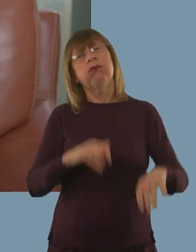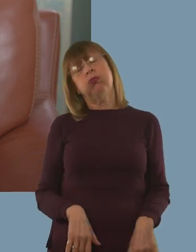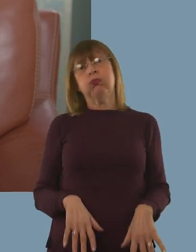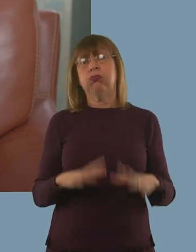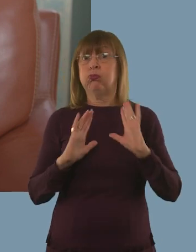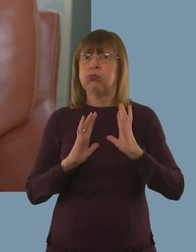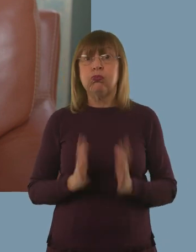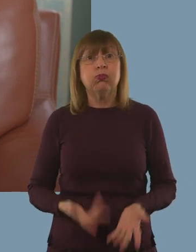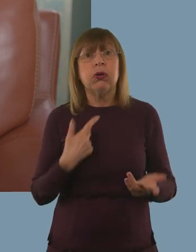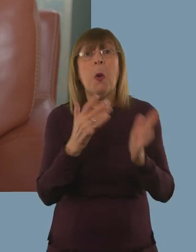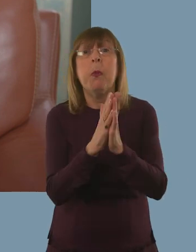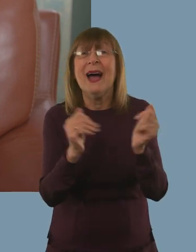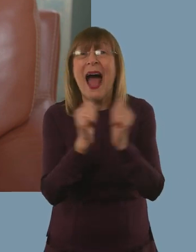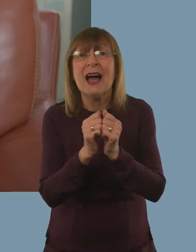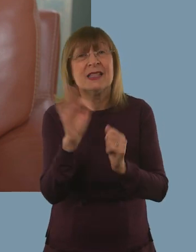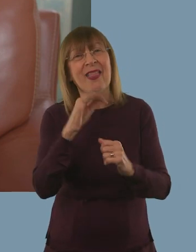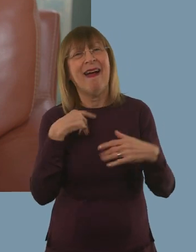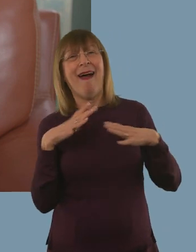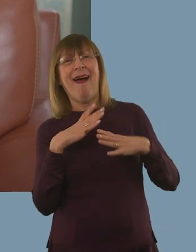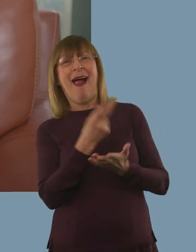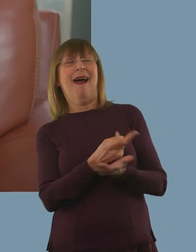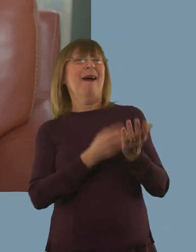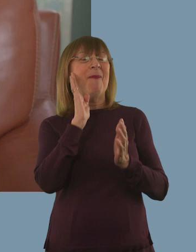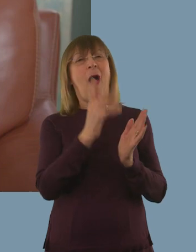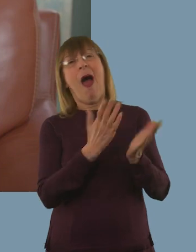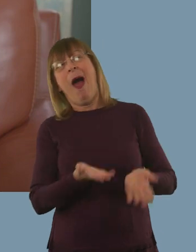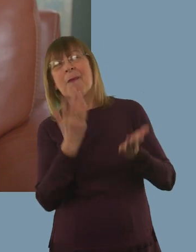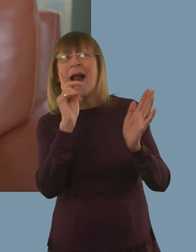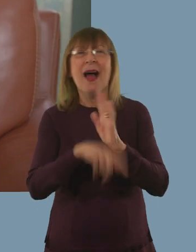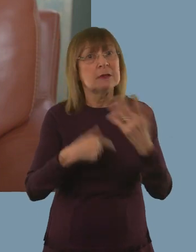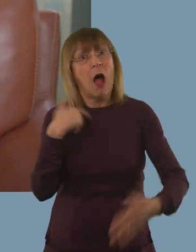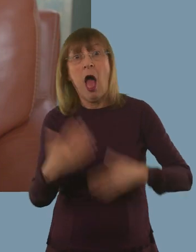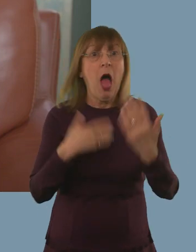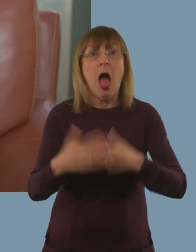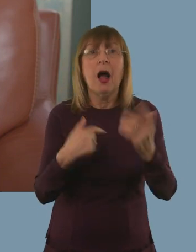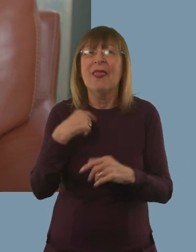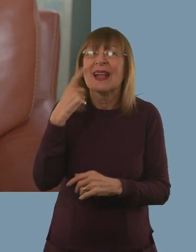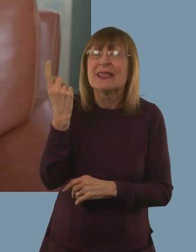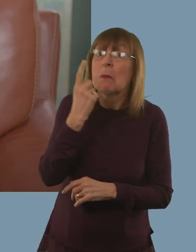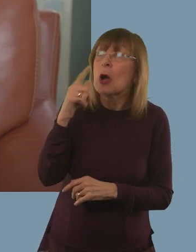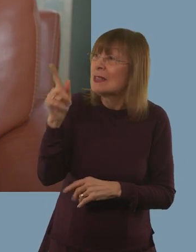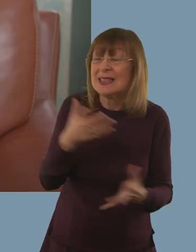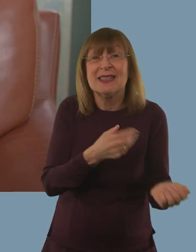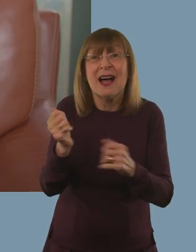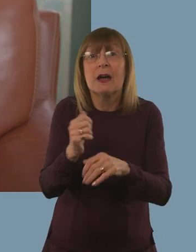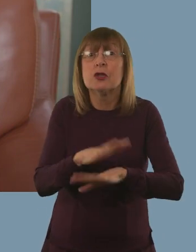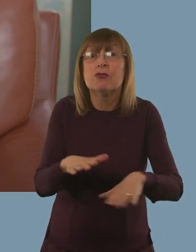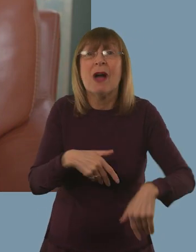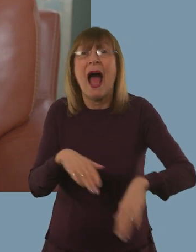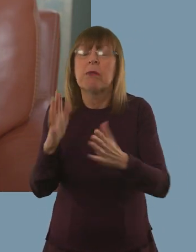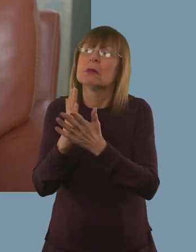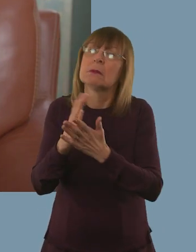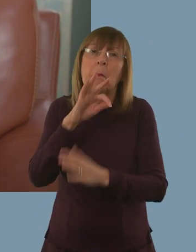sofa. But the weekends, there's no lying ever. I'm always on the go all the time. So I think if somebody take the